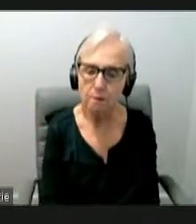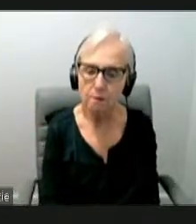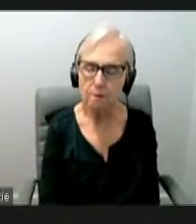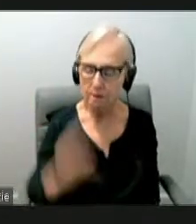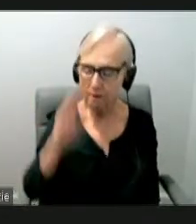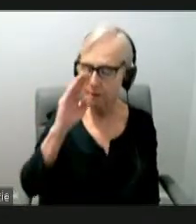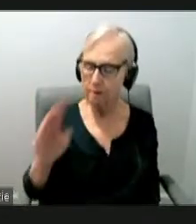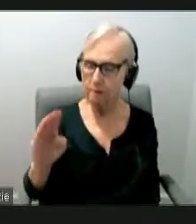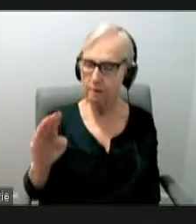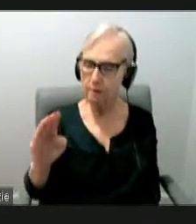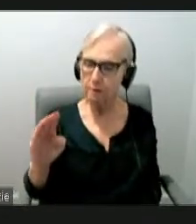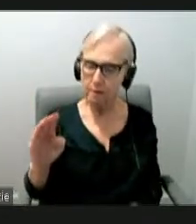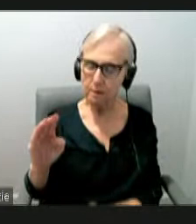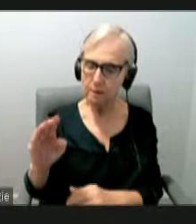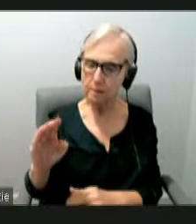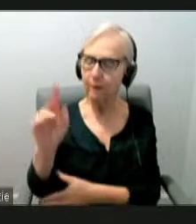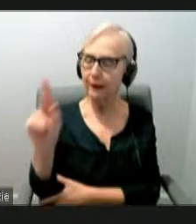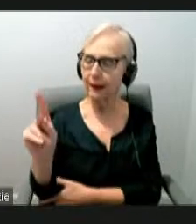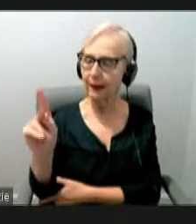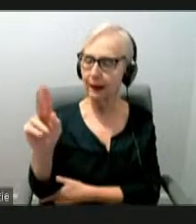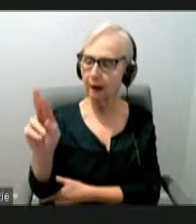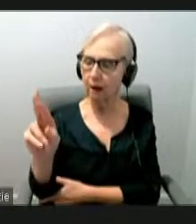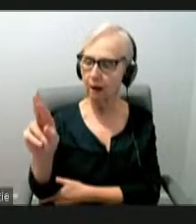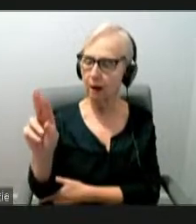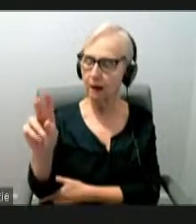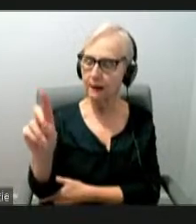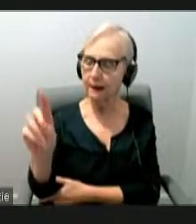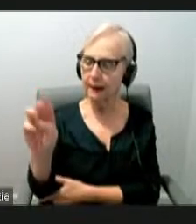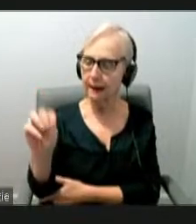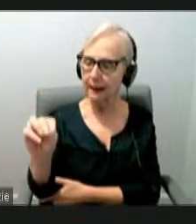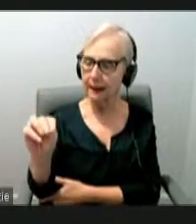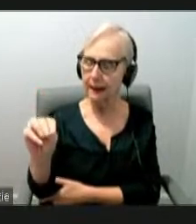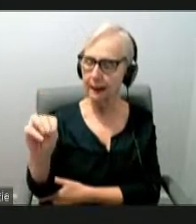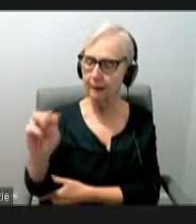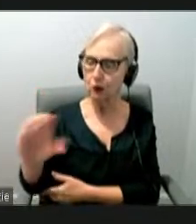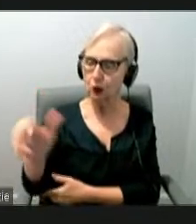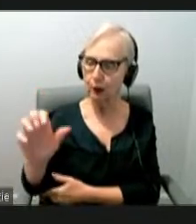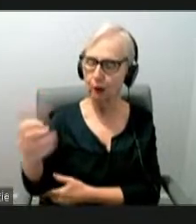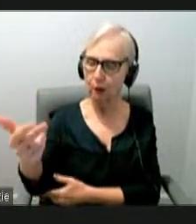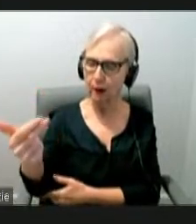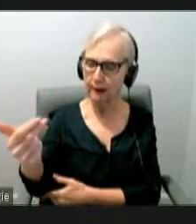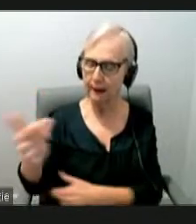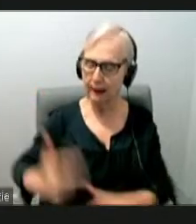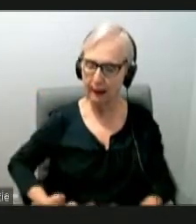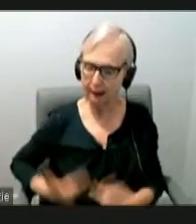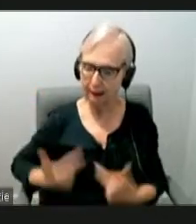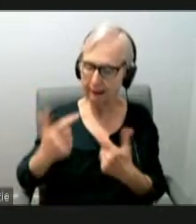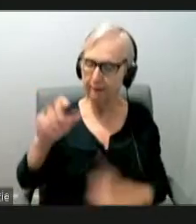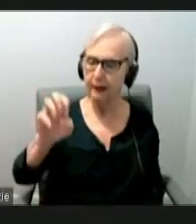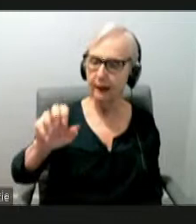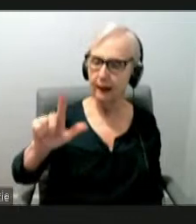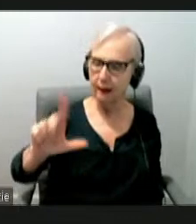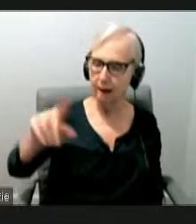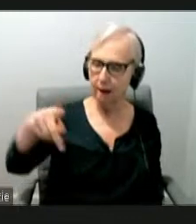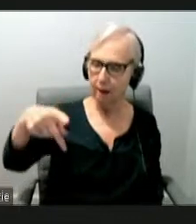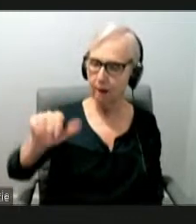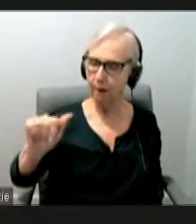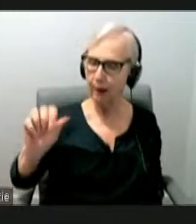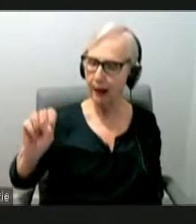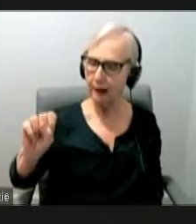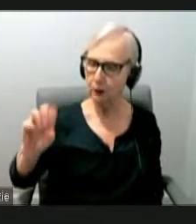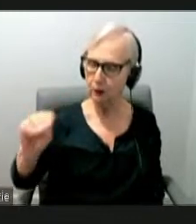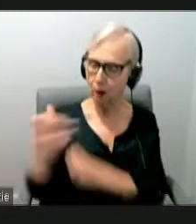Hi, Cindy Santafonte for KRDO News Channel 13. I live in El Paso County. I'm working on a story